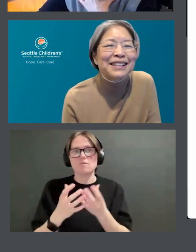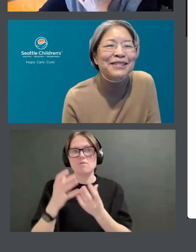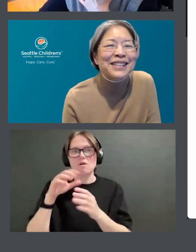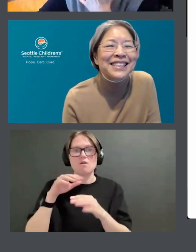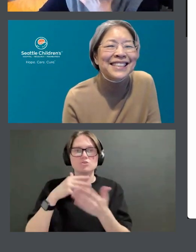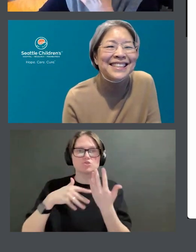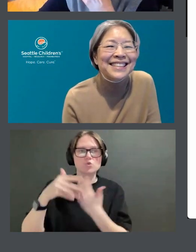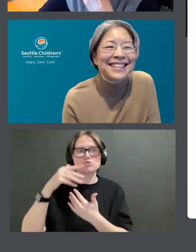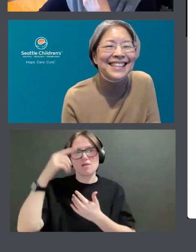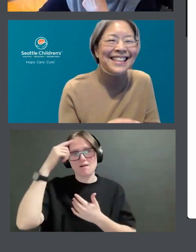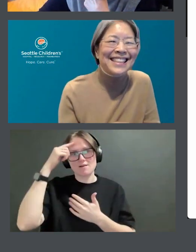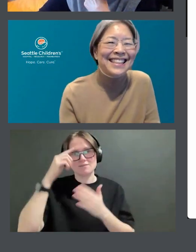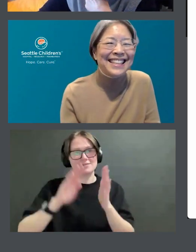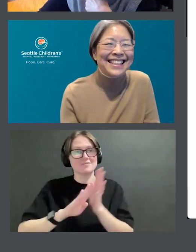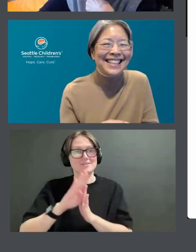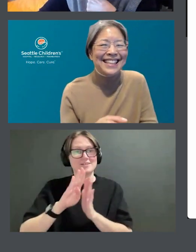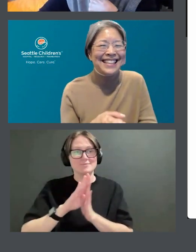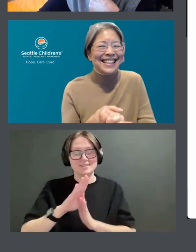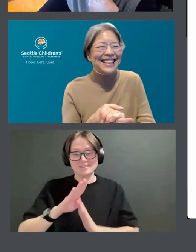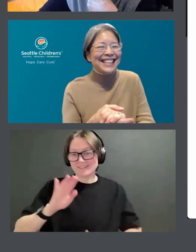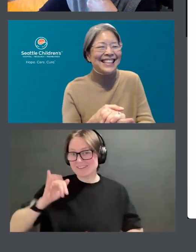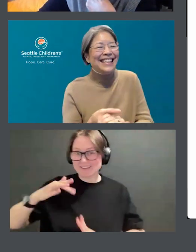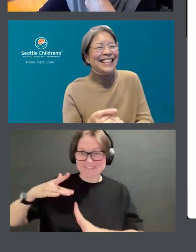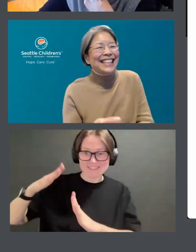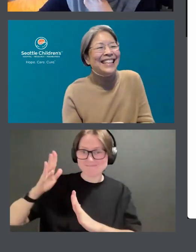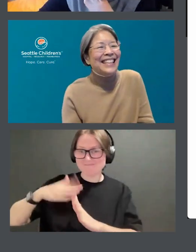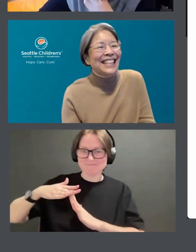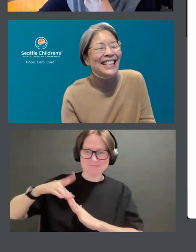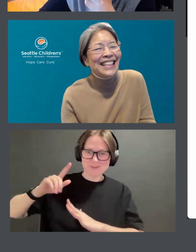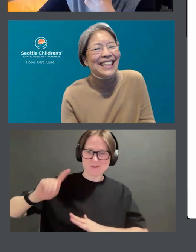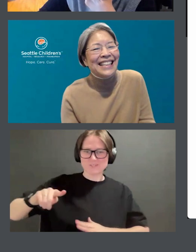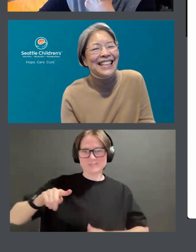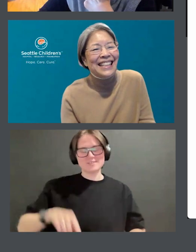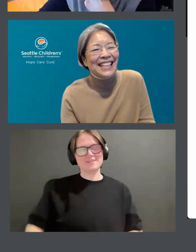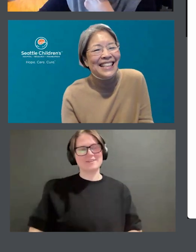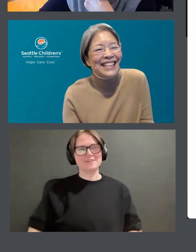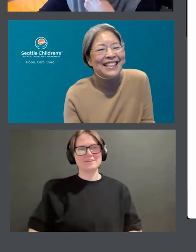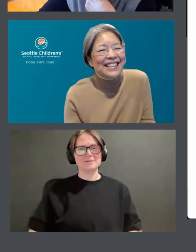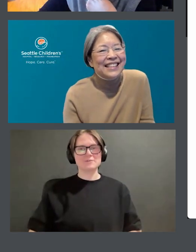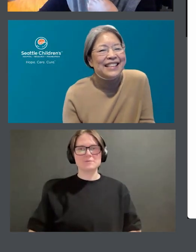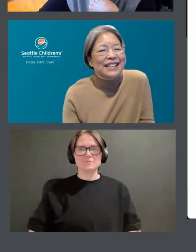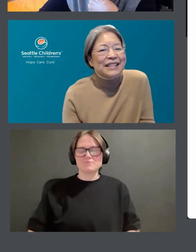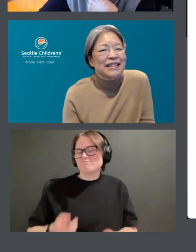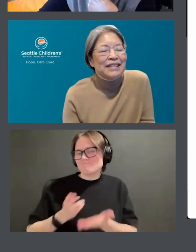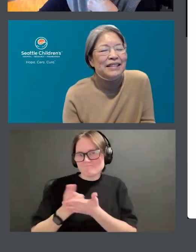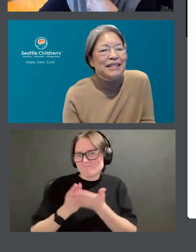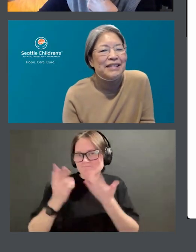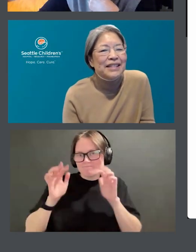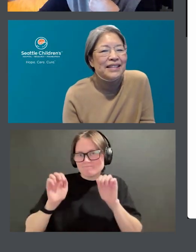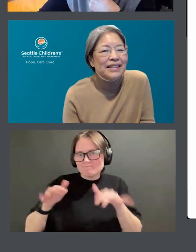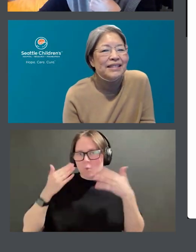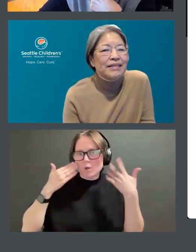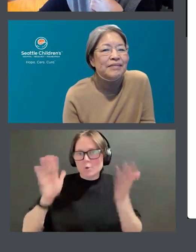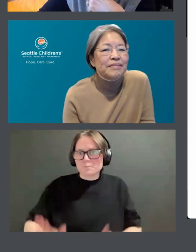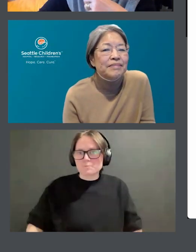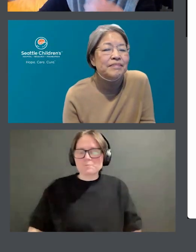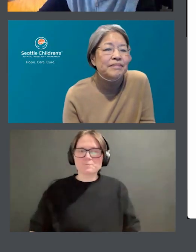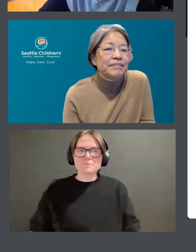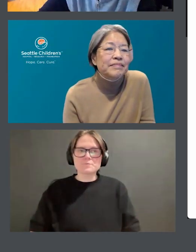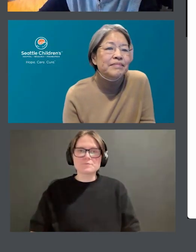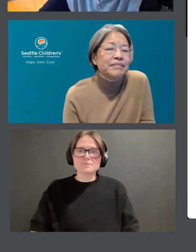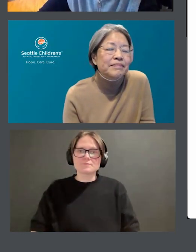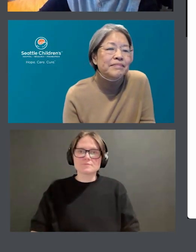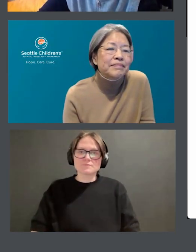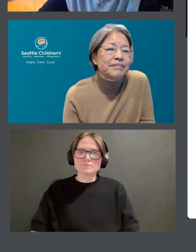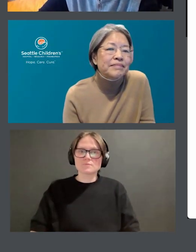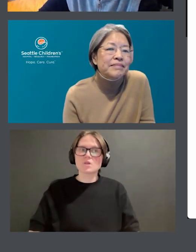That's the million-dollar question. That's the million-dollar question. We honestly don't know. But let me say this. We